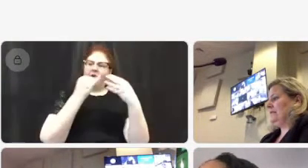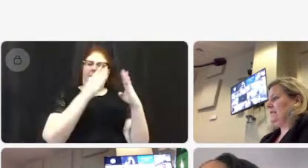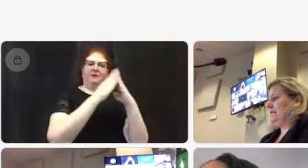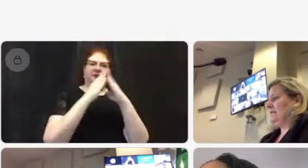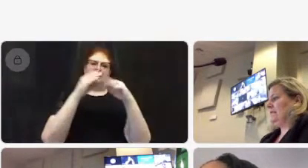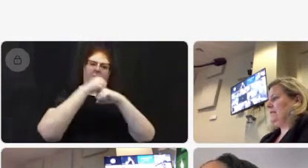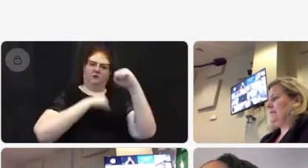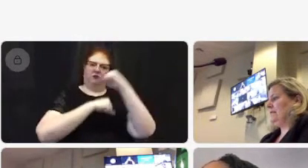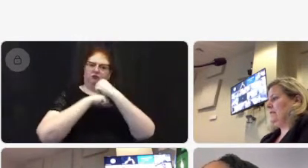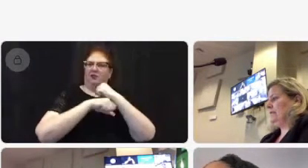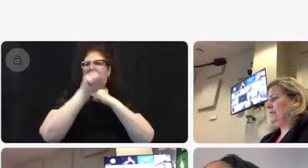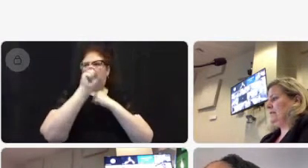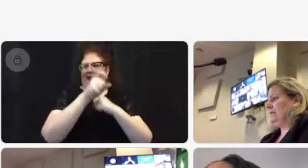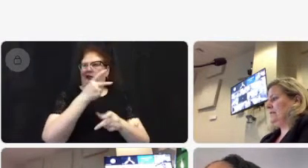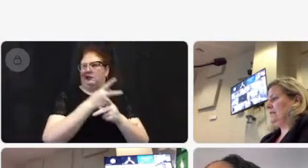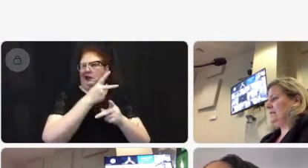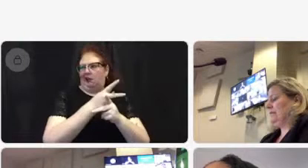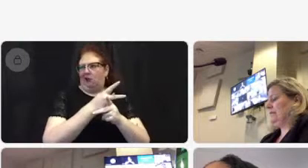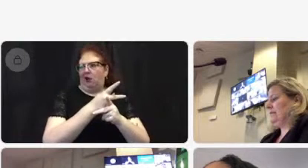get